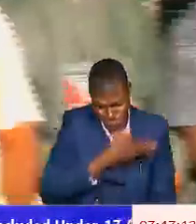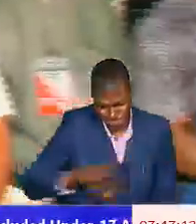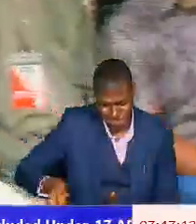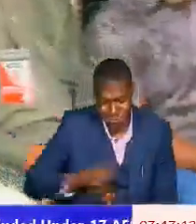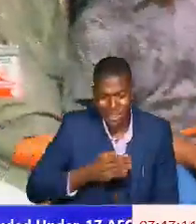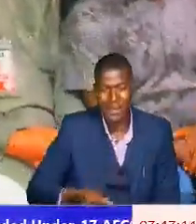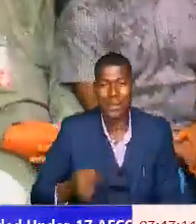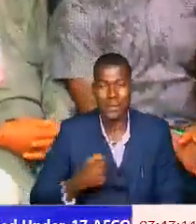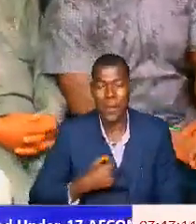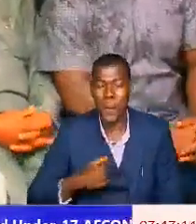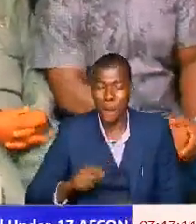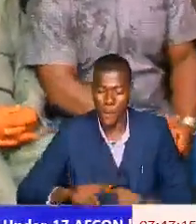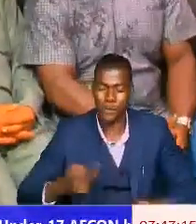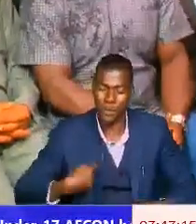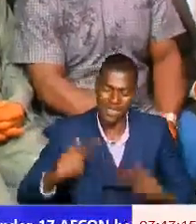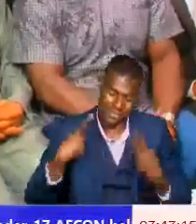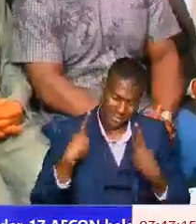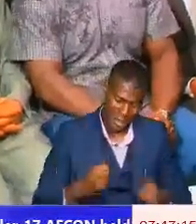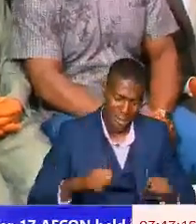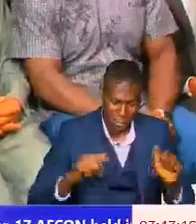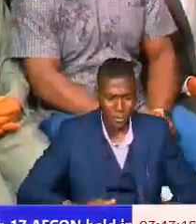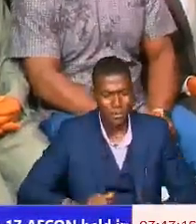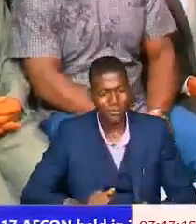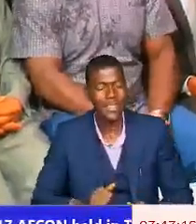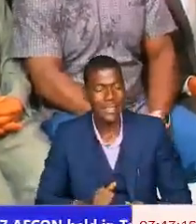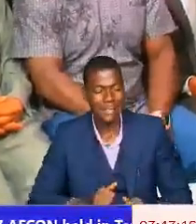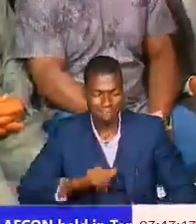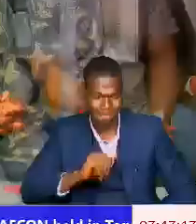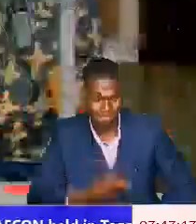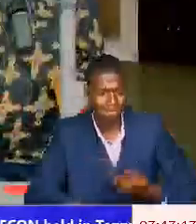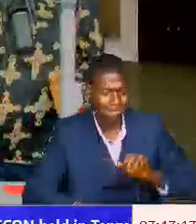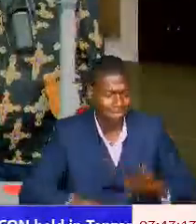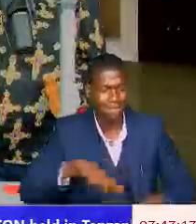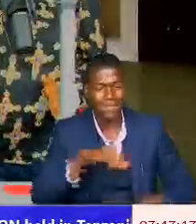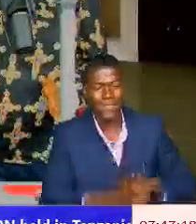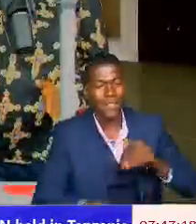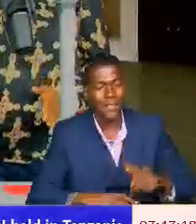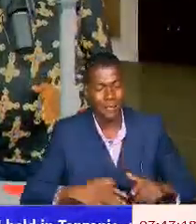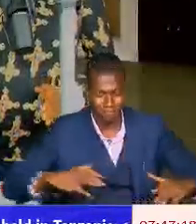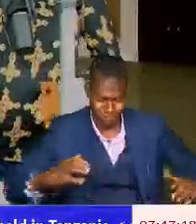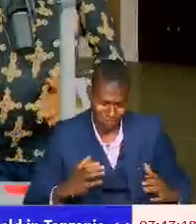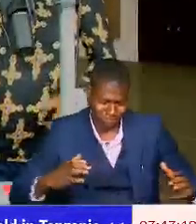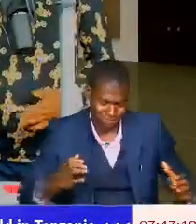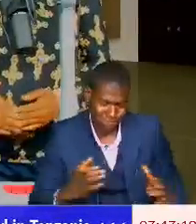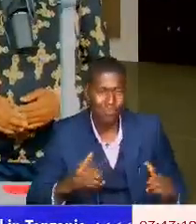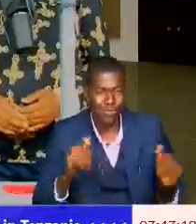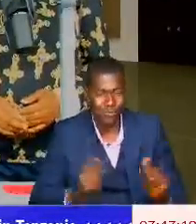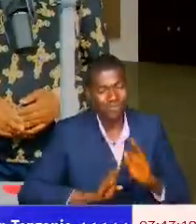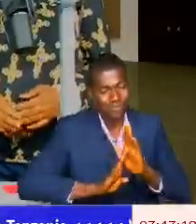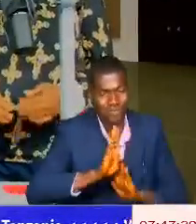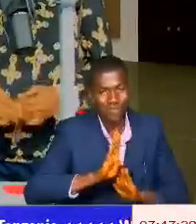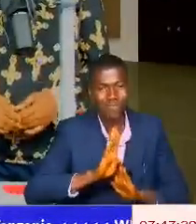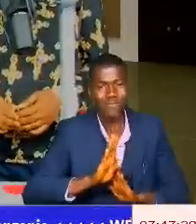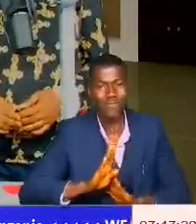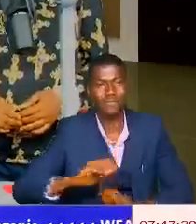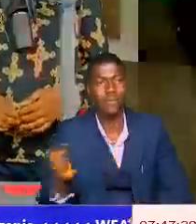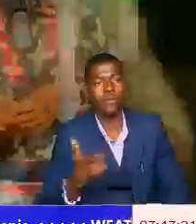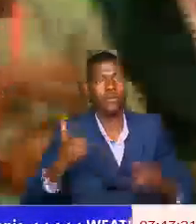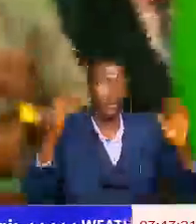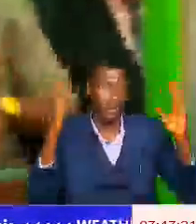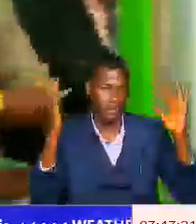go try make I do small, do well, do coordinated, so that I no go fall in hand, can't remain in